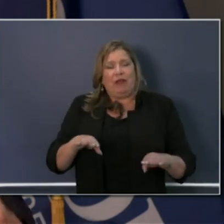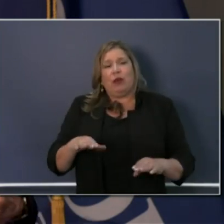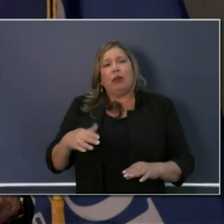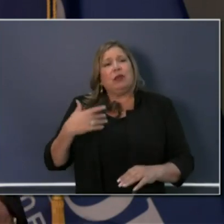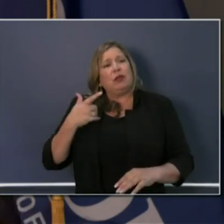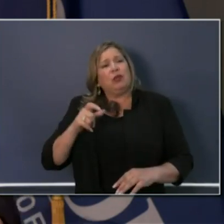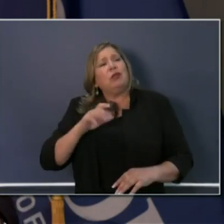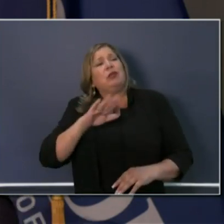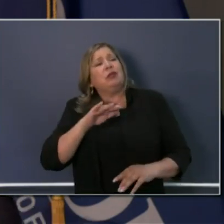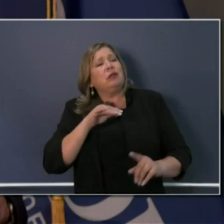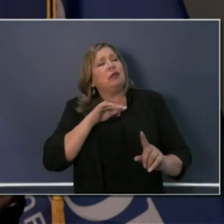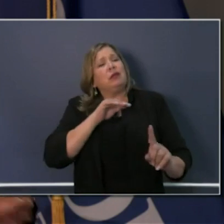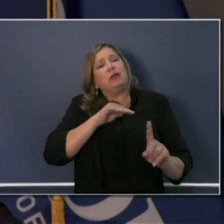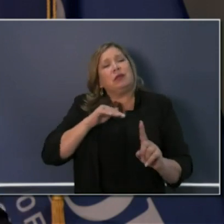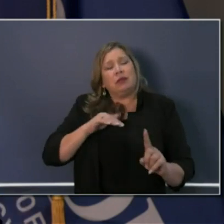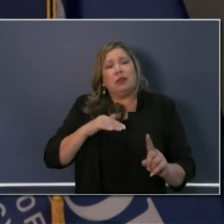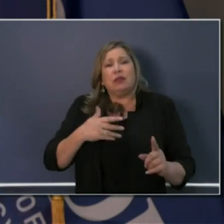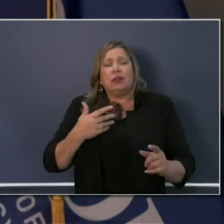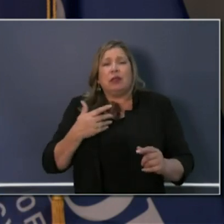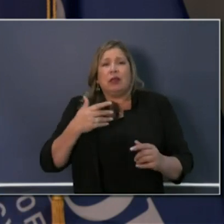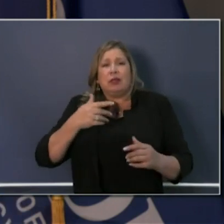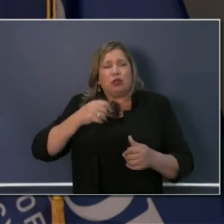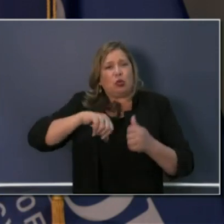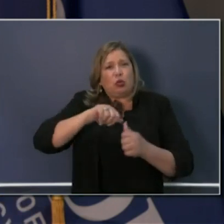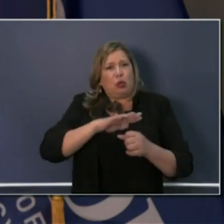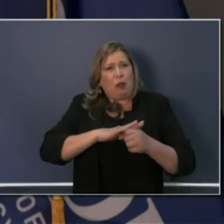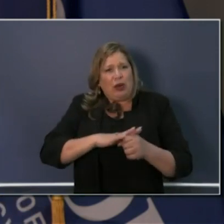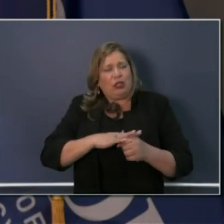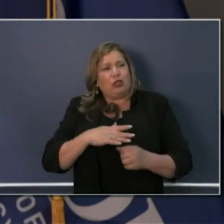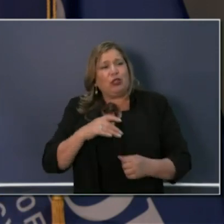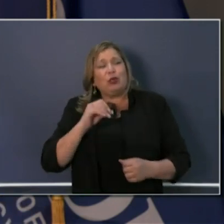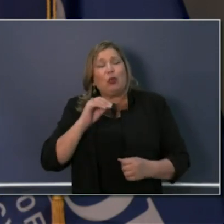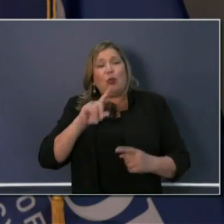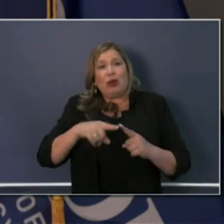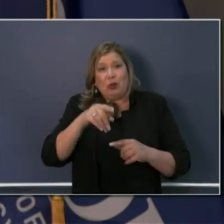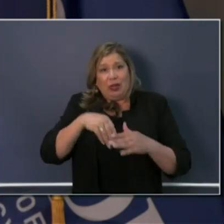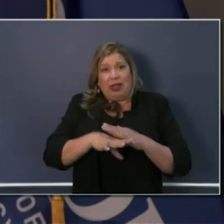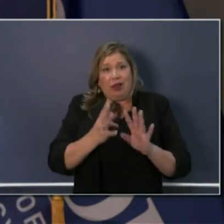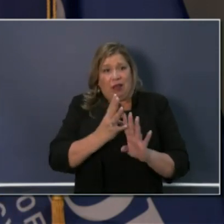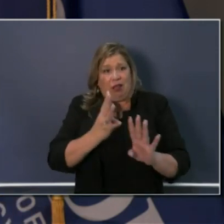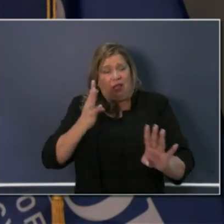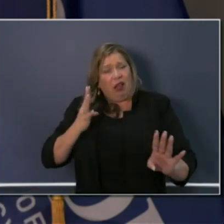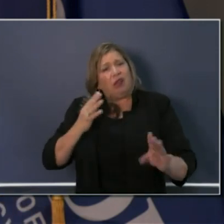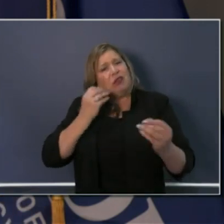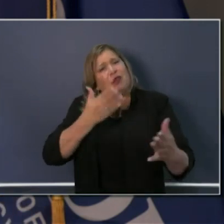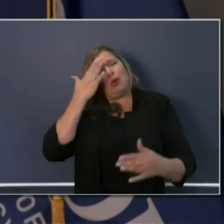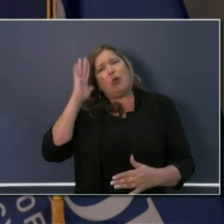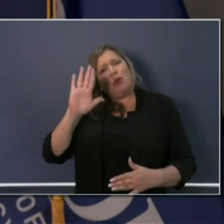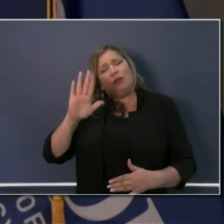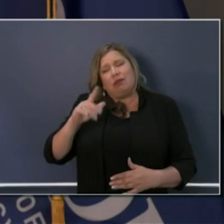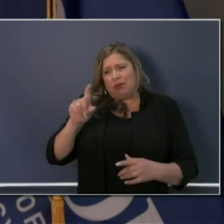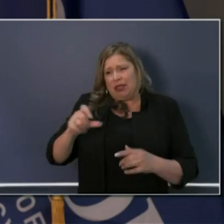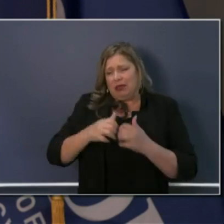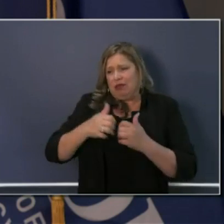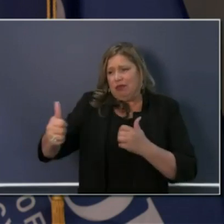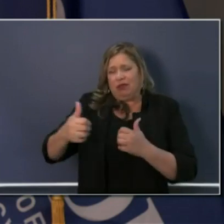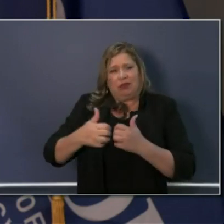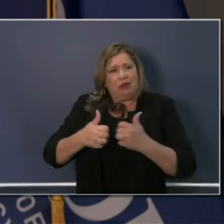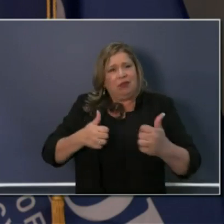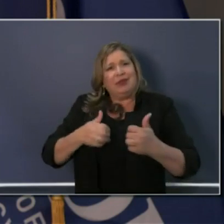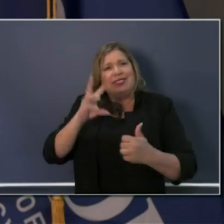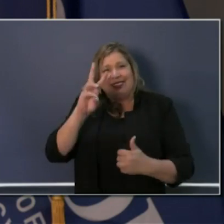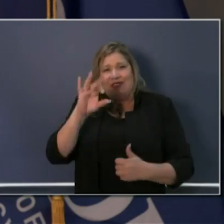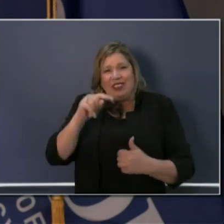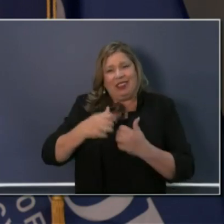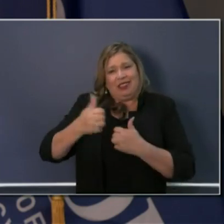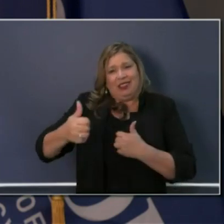should have distance, at least 6 feet, between people when you're queuing in lines. And it's good that folks that are being pushed